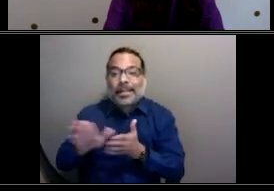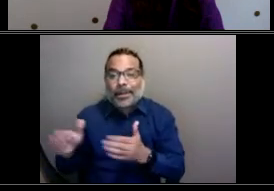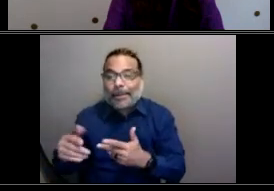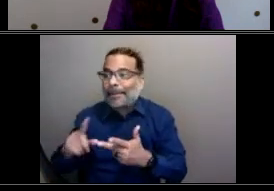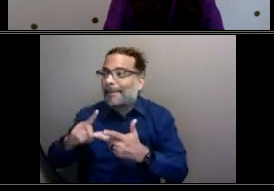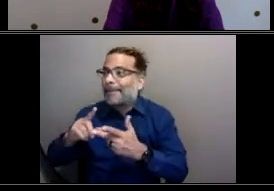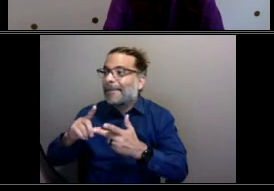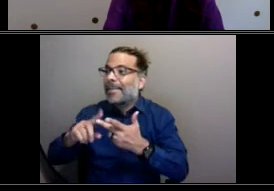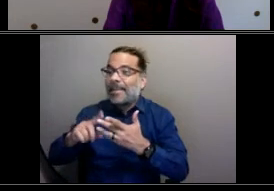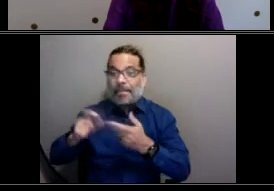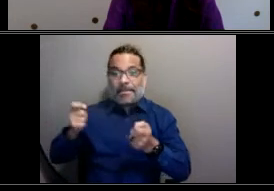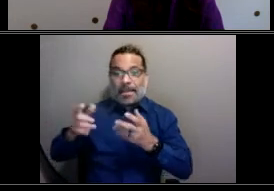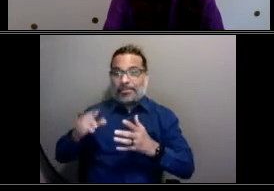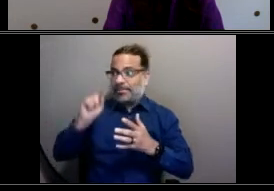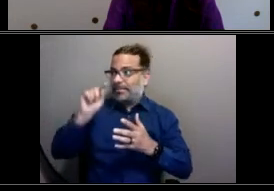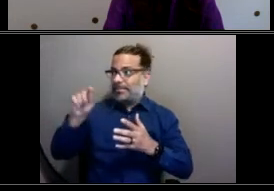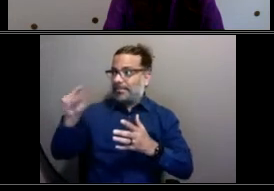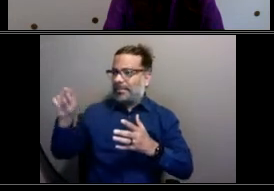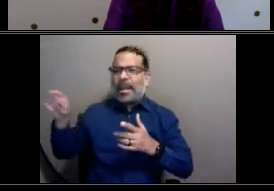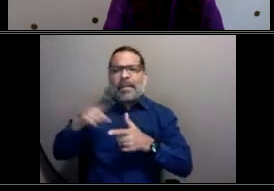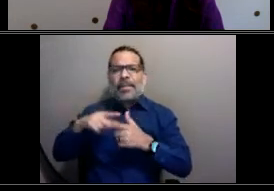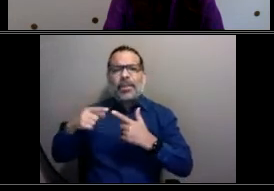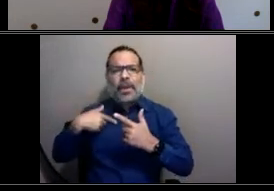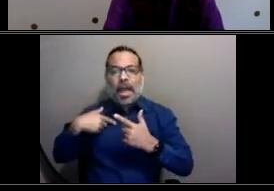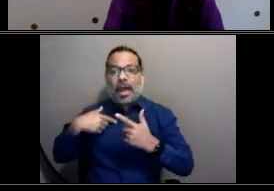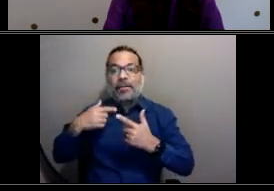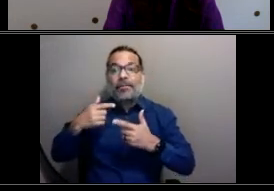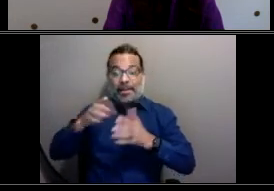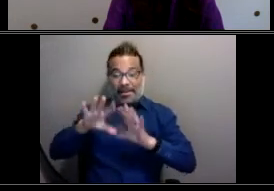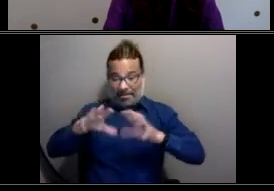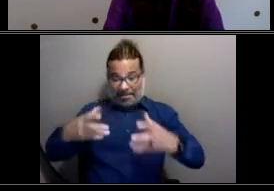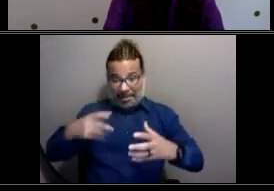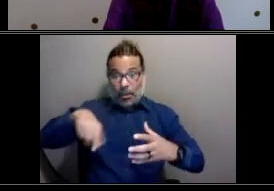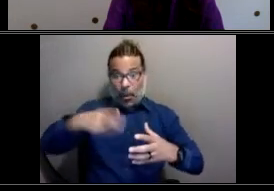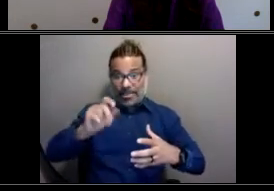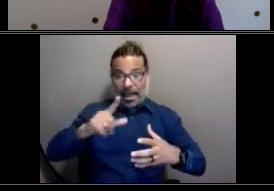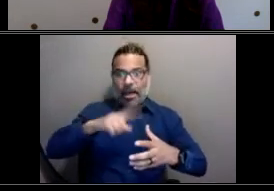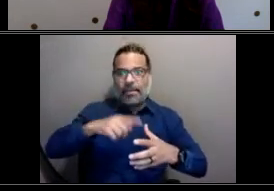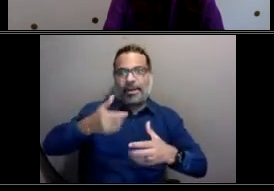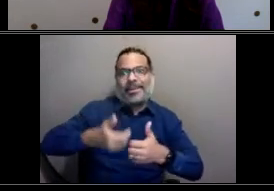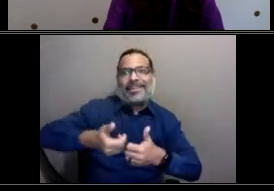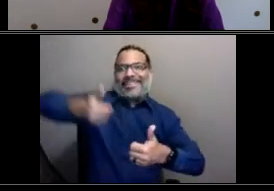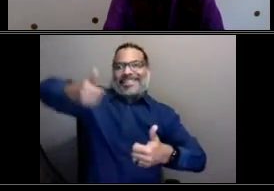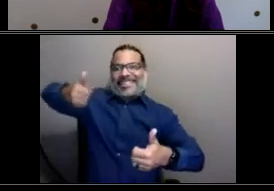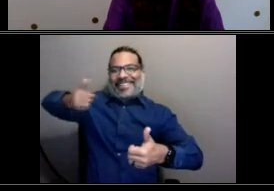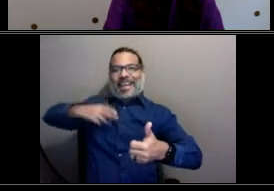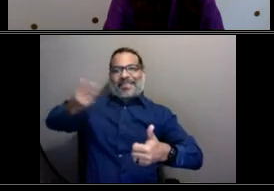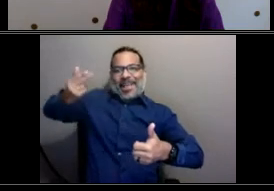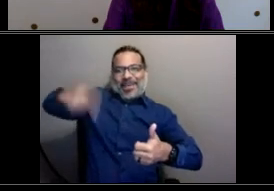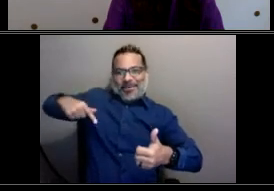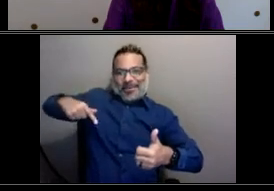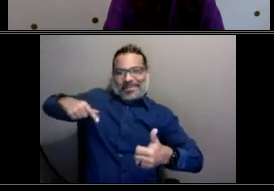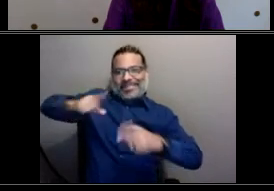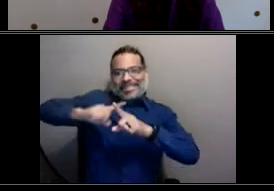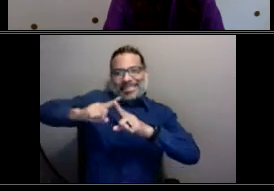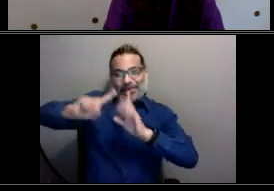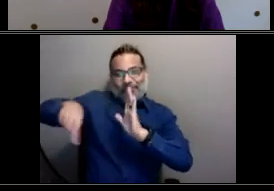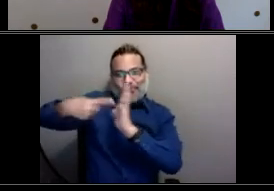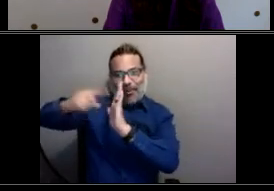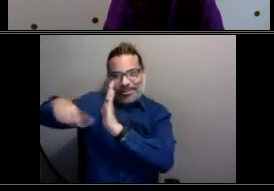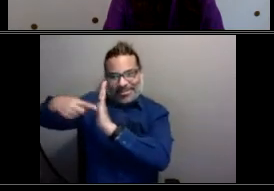of the hotel. And then you also have this whole headquarters function, right? That has all the typical disciplines. But that's